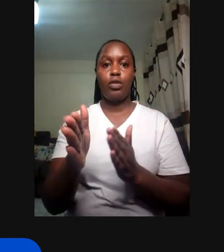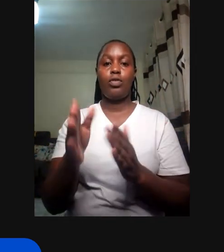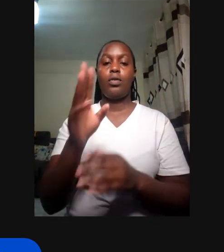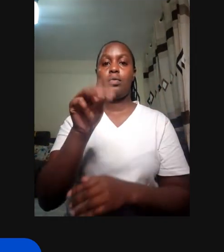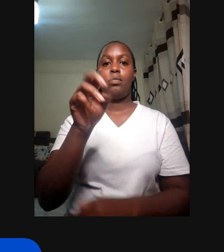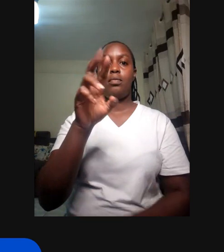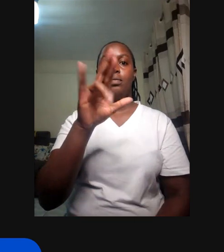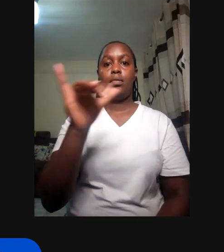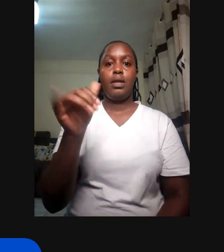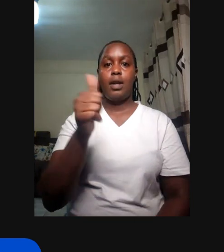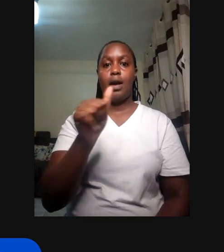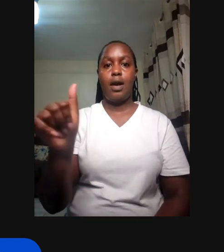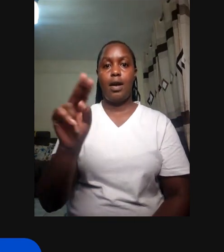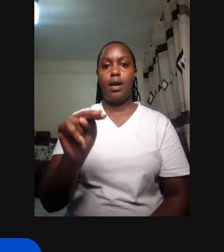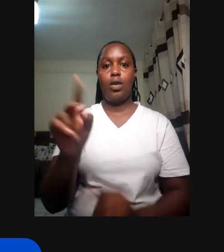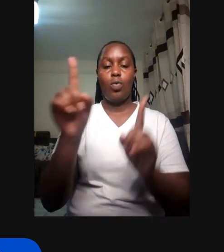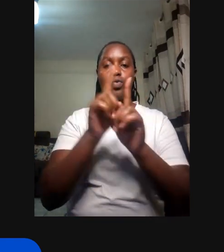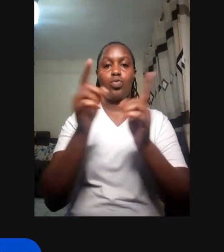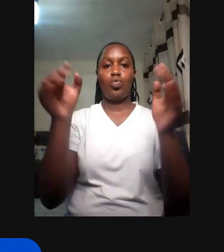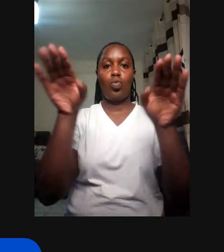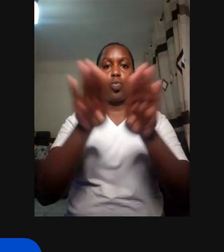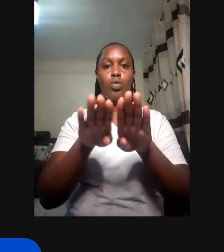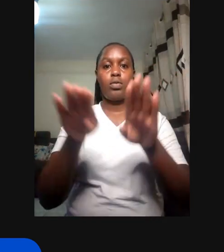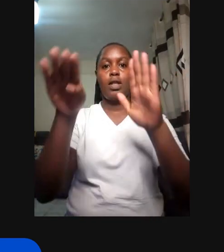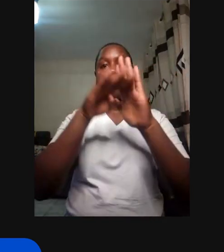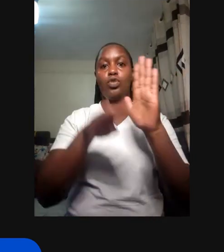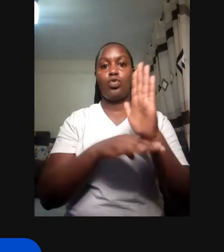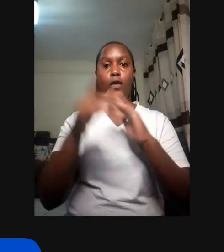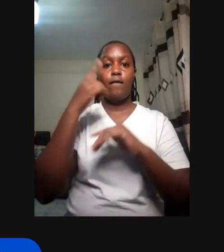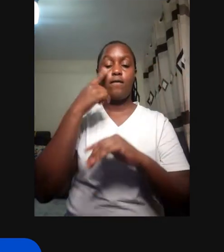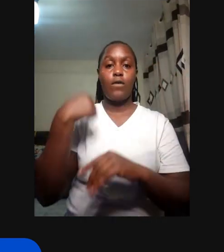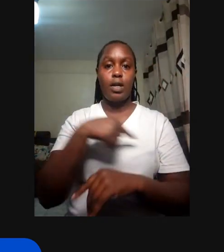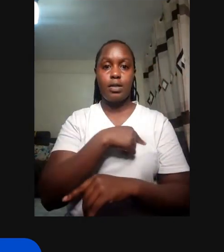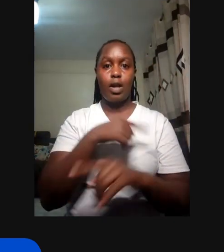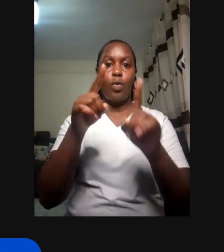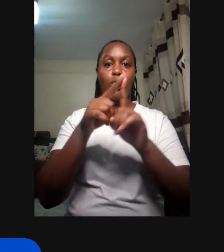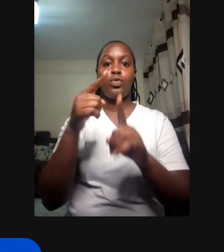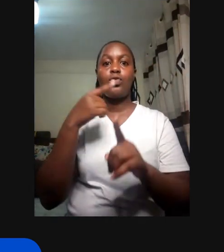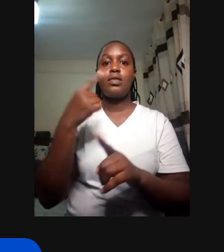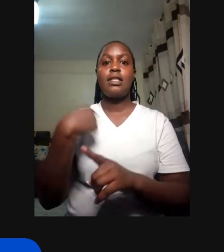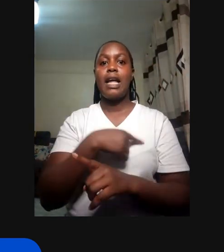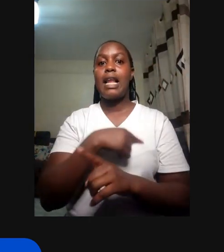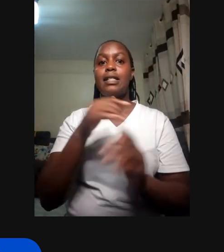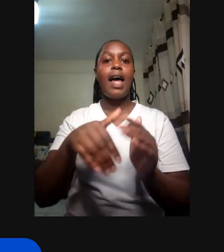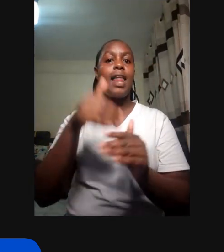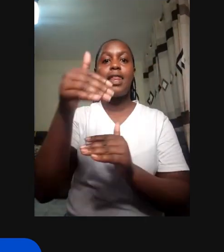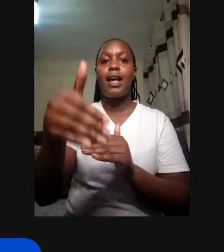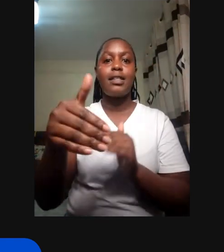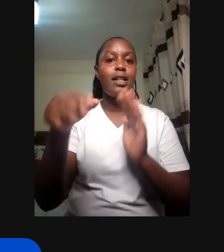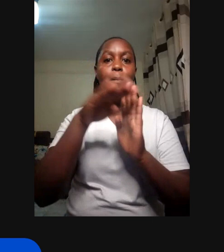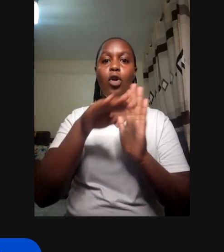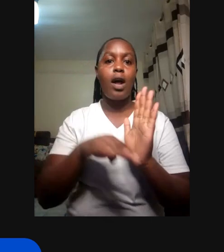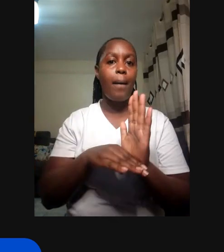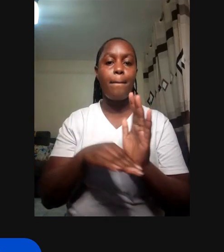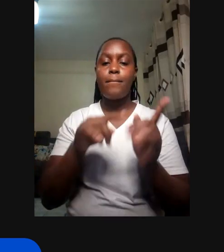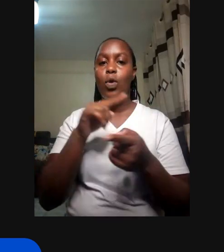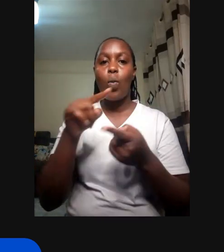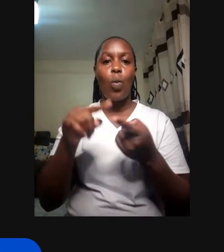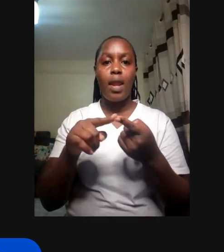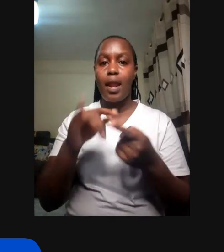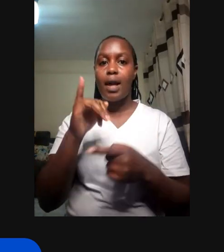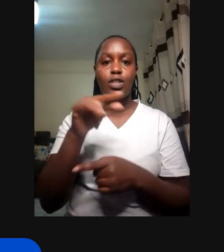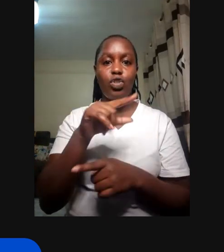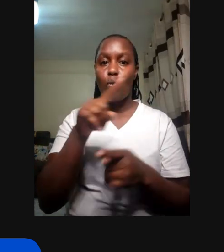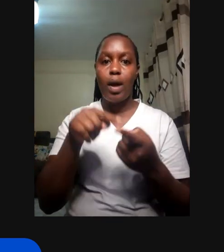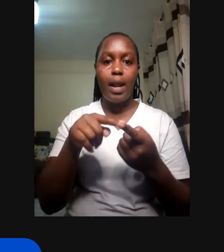to also close the session for us, and also maybe respond, when are we having this session on Insta? All right,